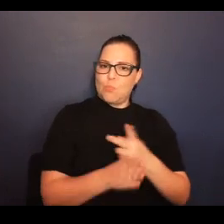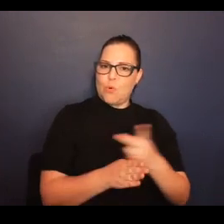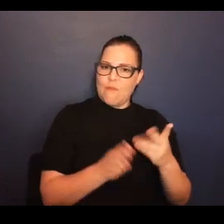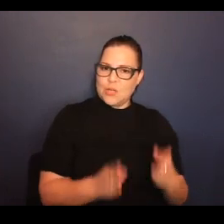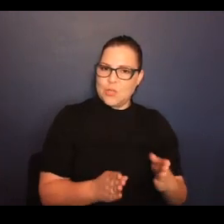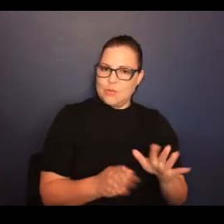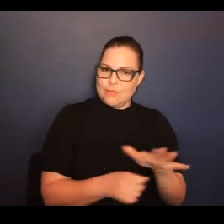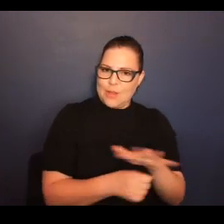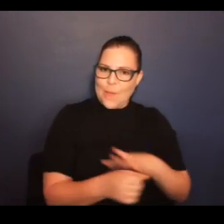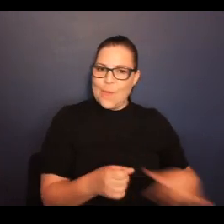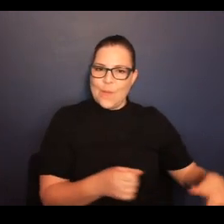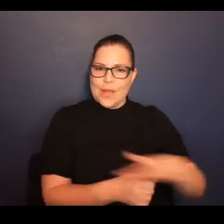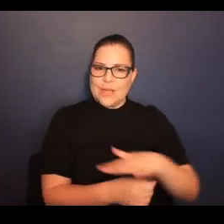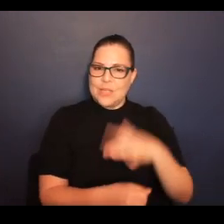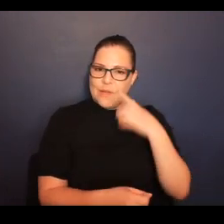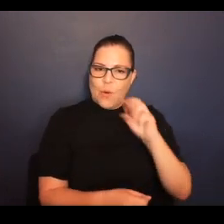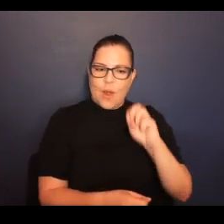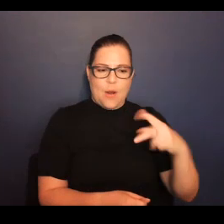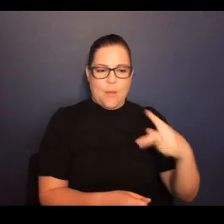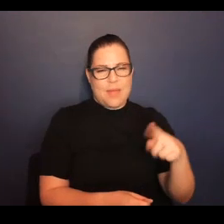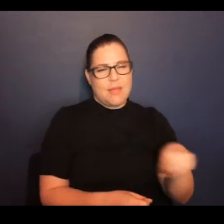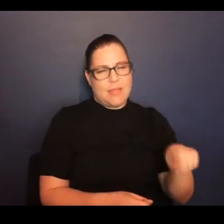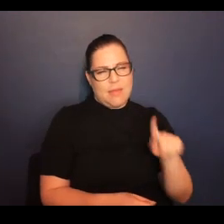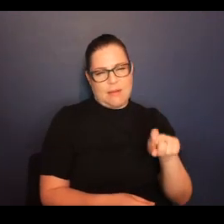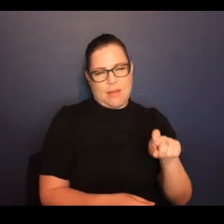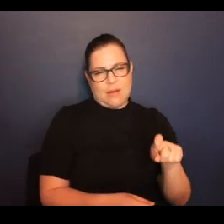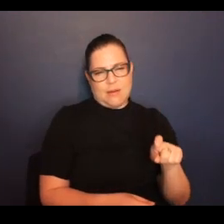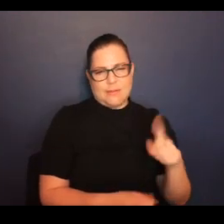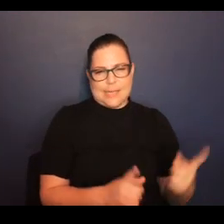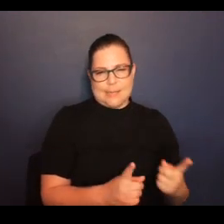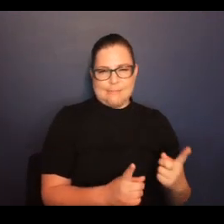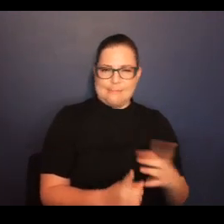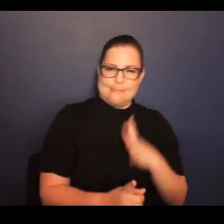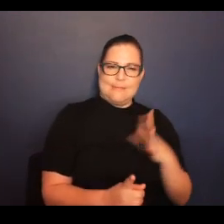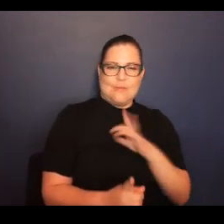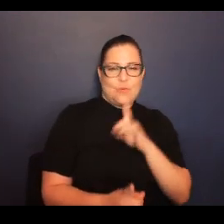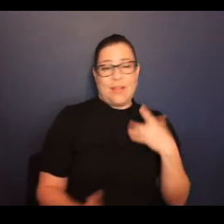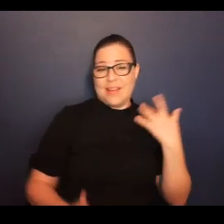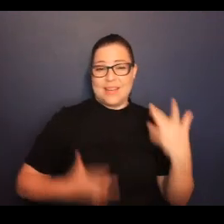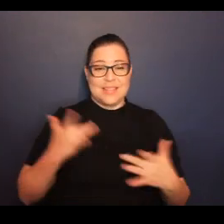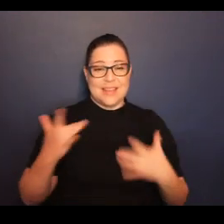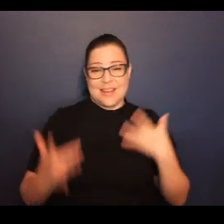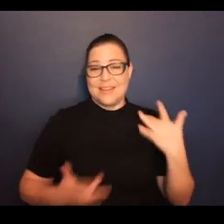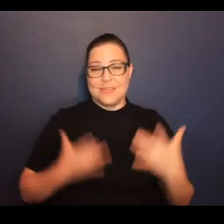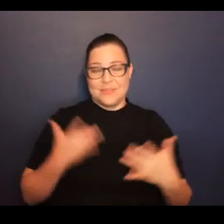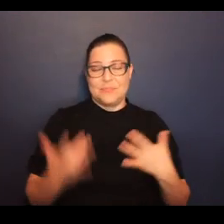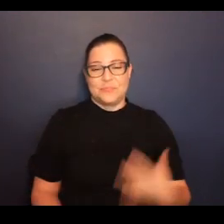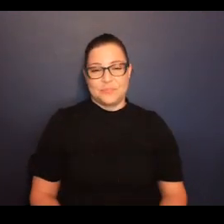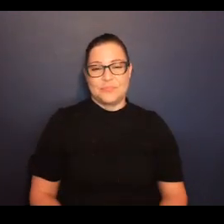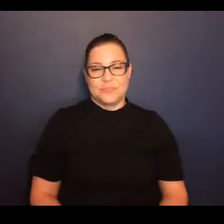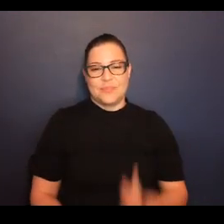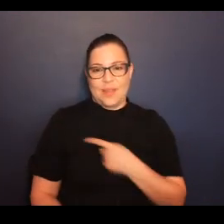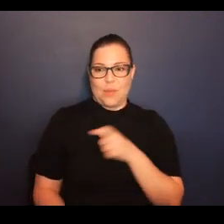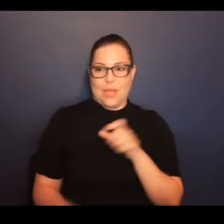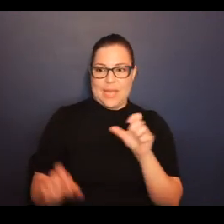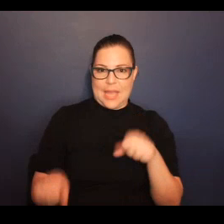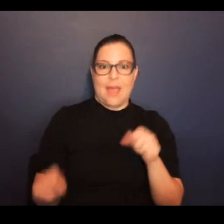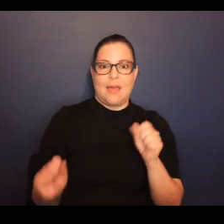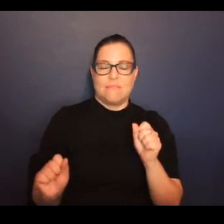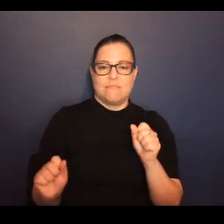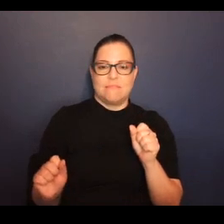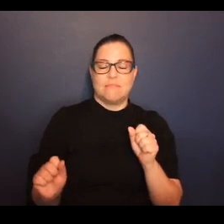location for NOP that they deserve. So we're very, very excited to be able to do that.